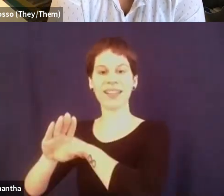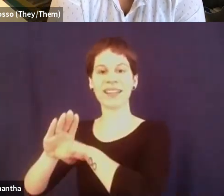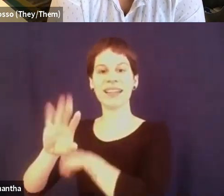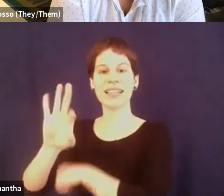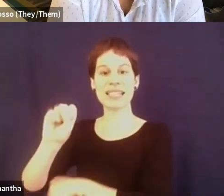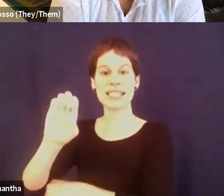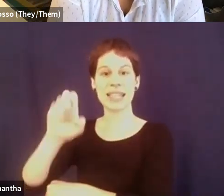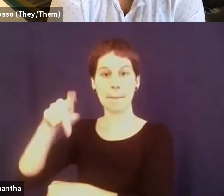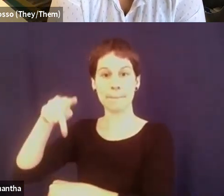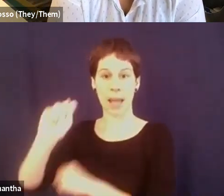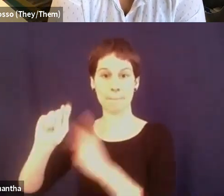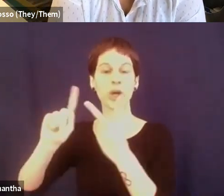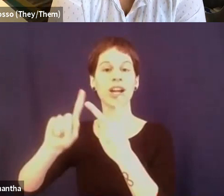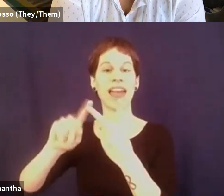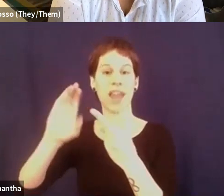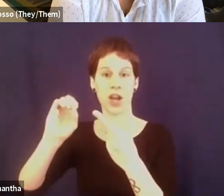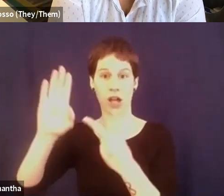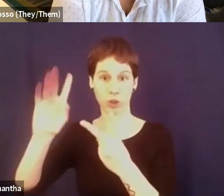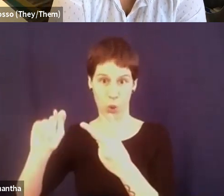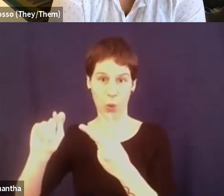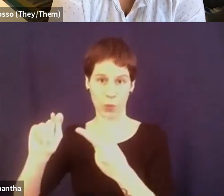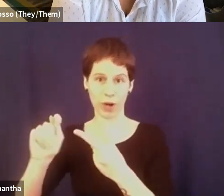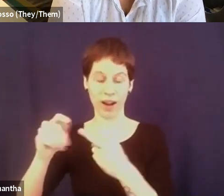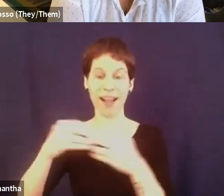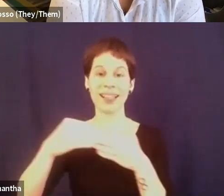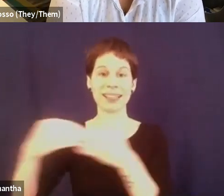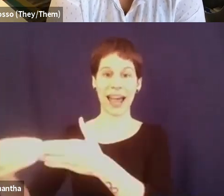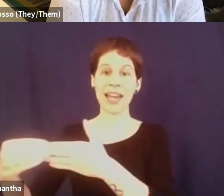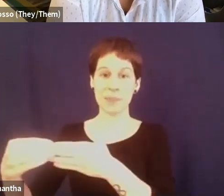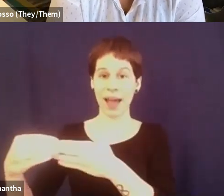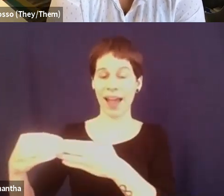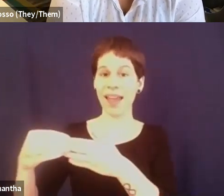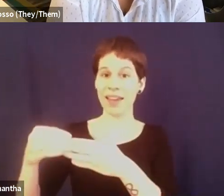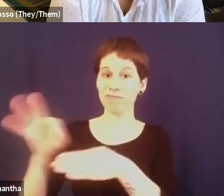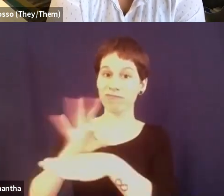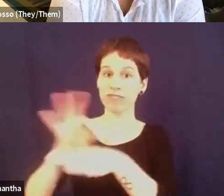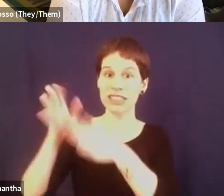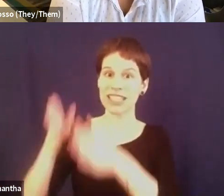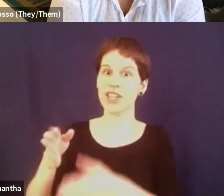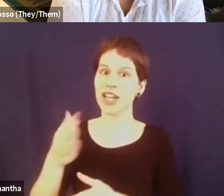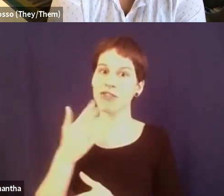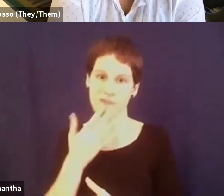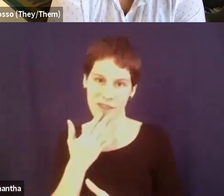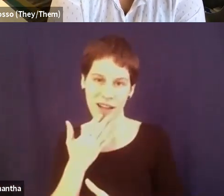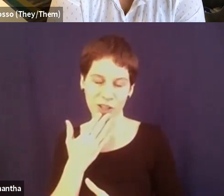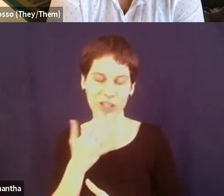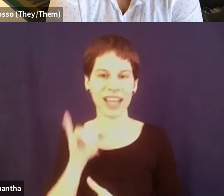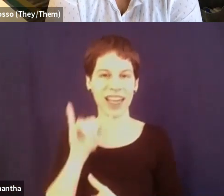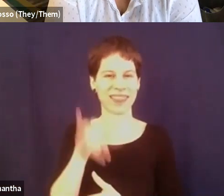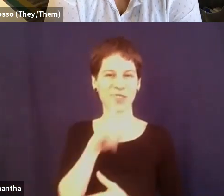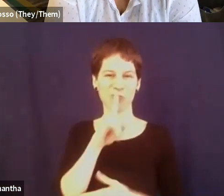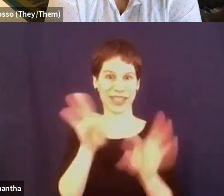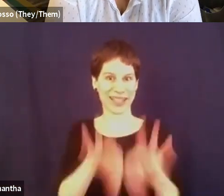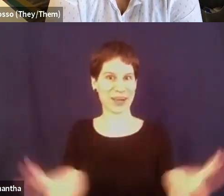October, which will be led by facilitators of color for youth of color. And so I think that those are important resources that are happening